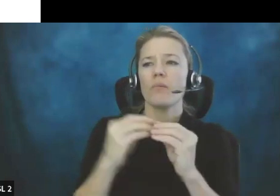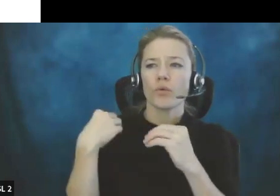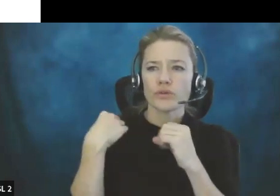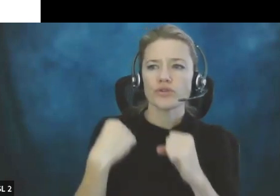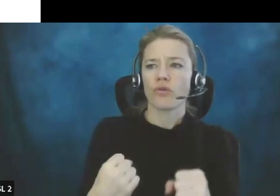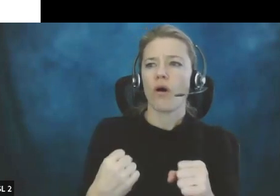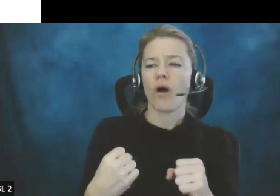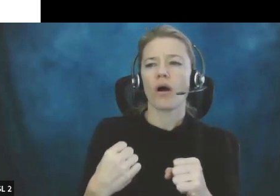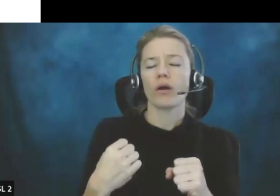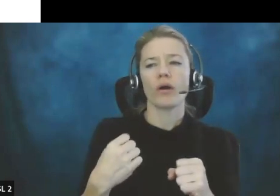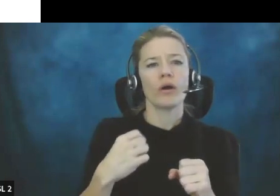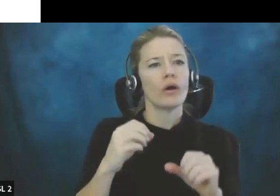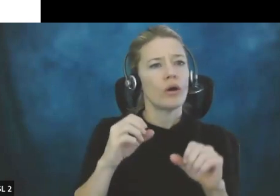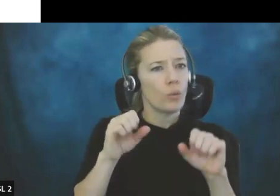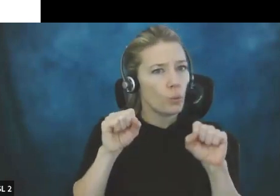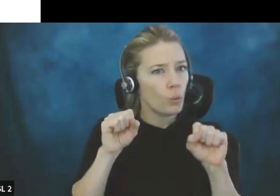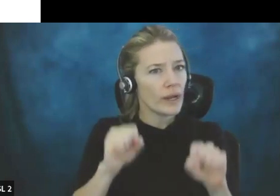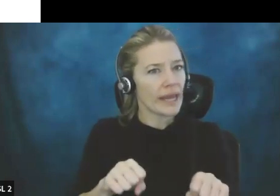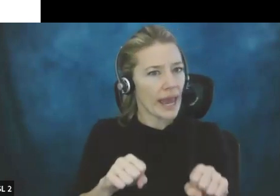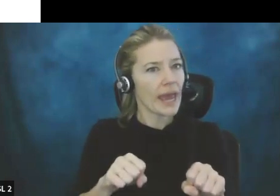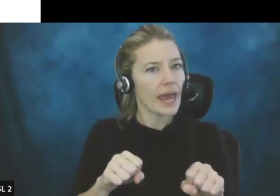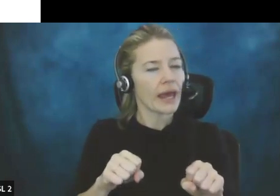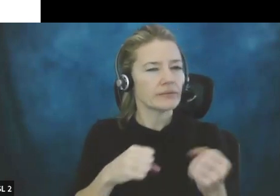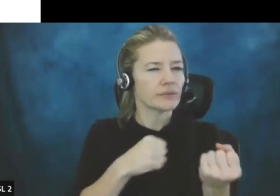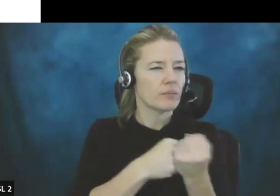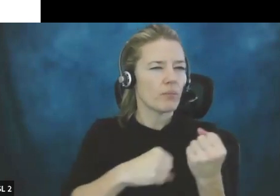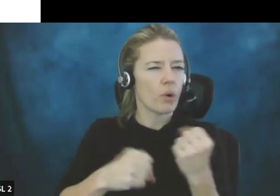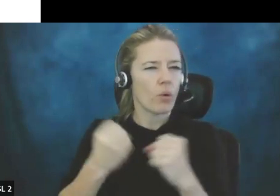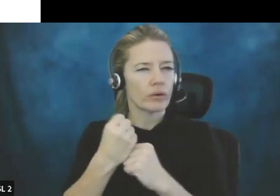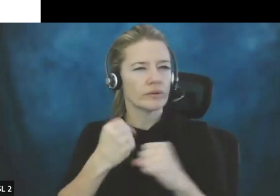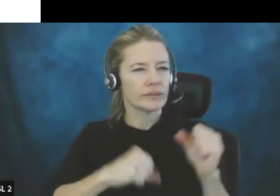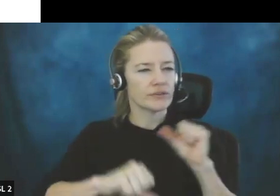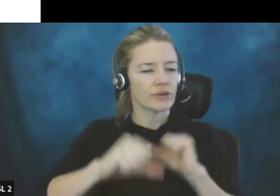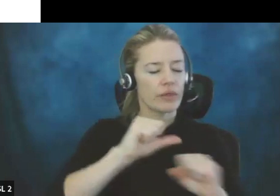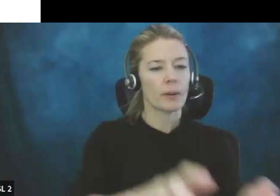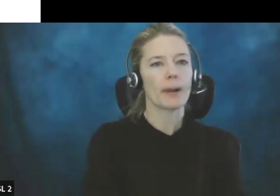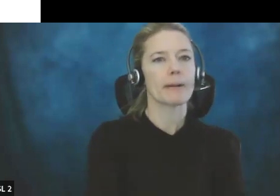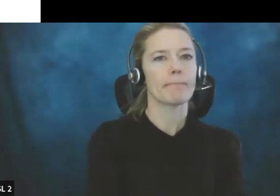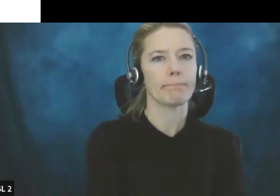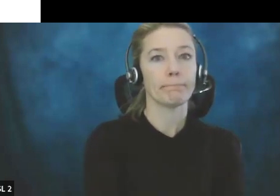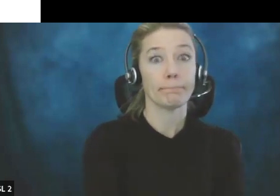If we lift one boat, right, we're able to lift boats for everyone.